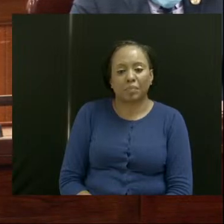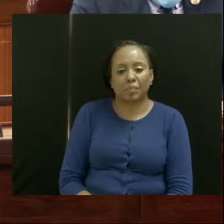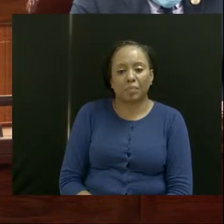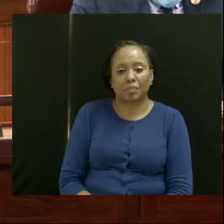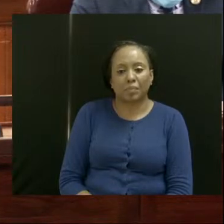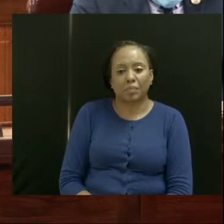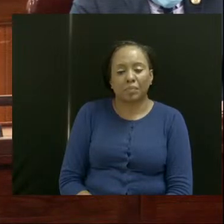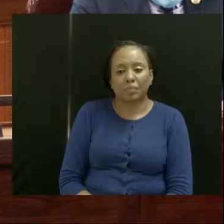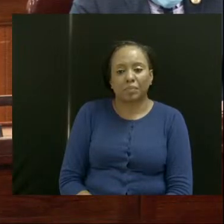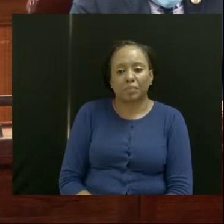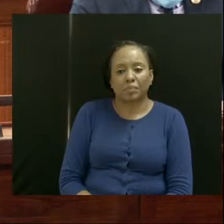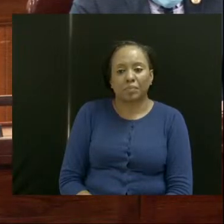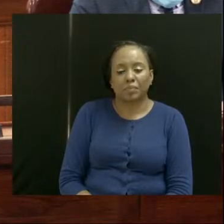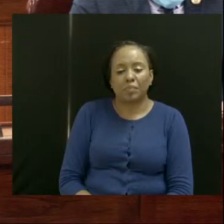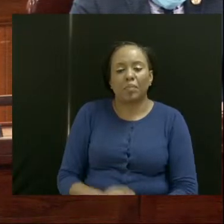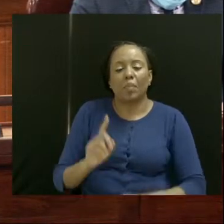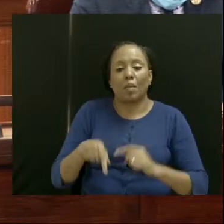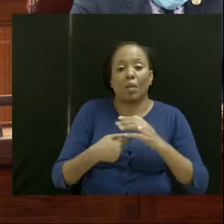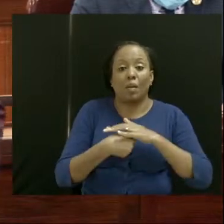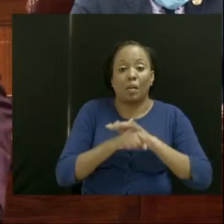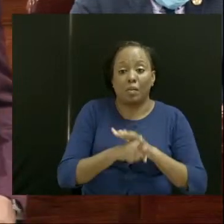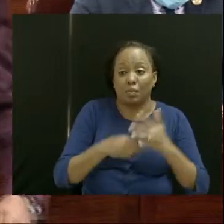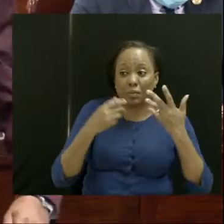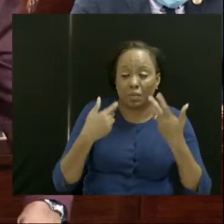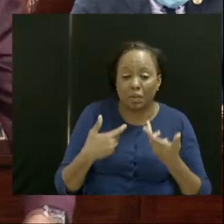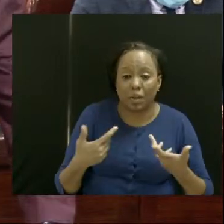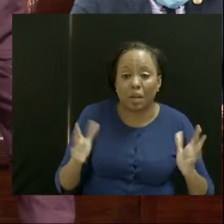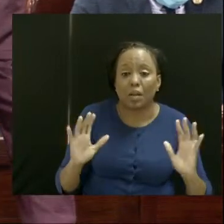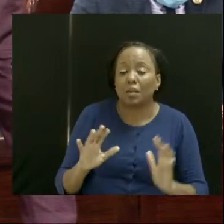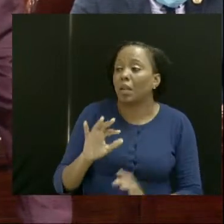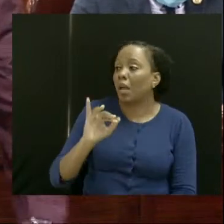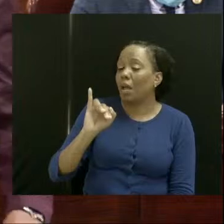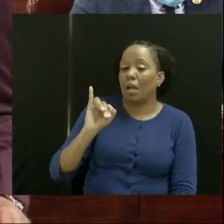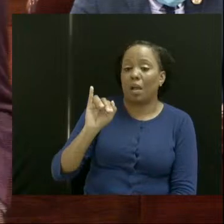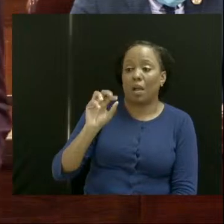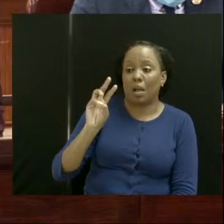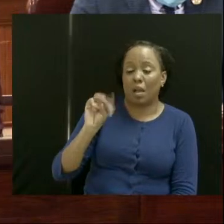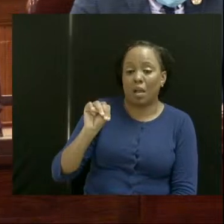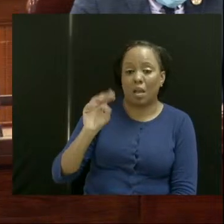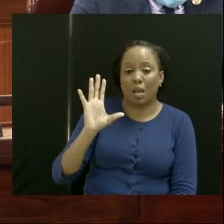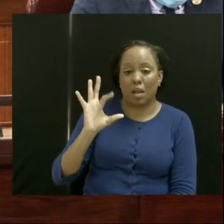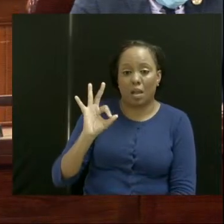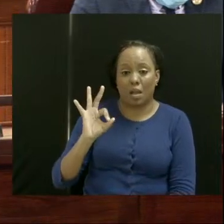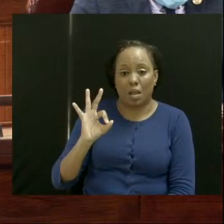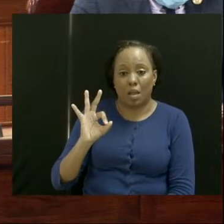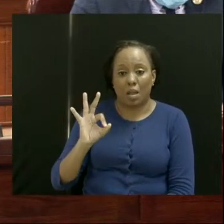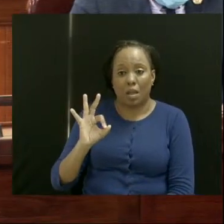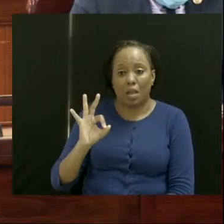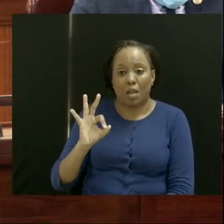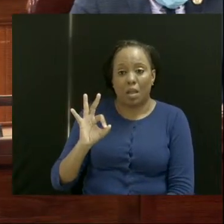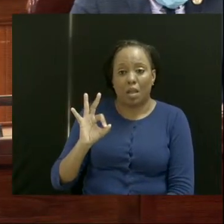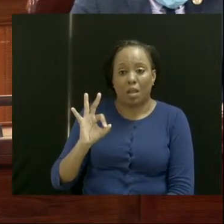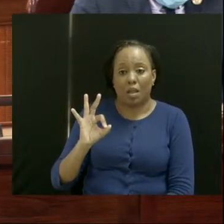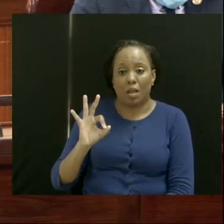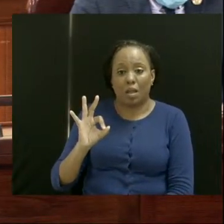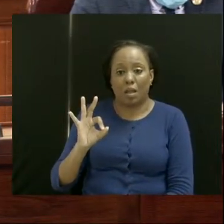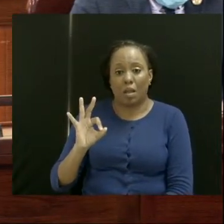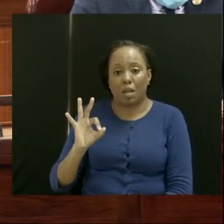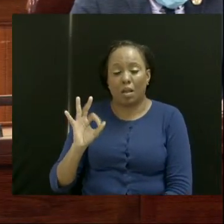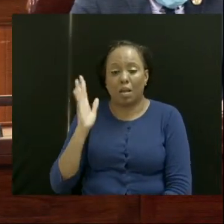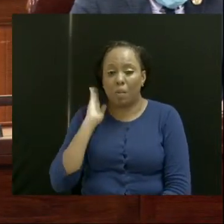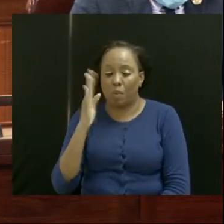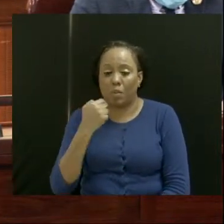a higher level of austerity, stringency, when it comes to this business of the primary